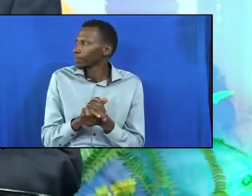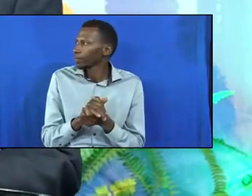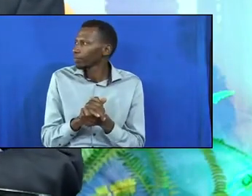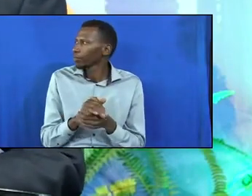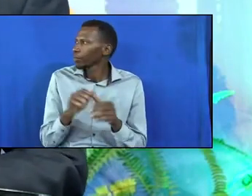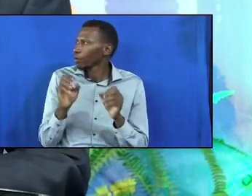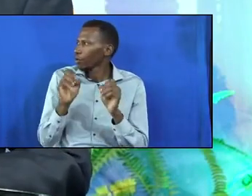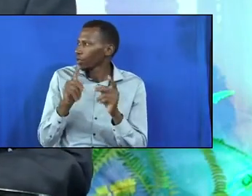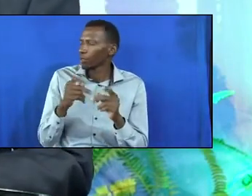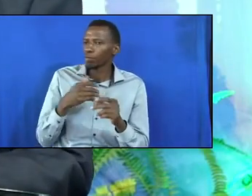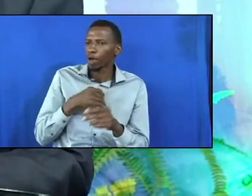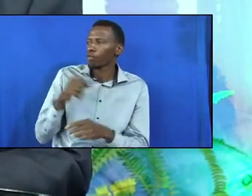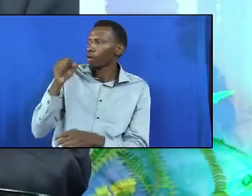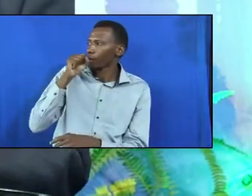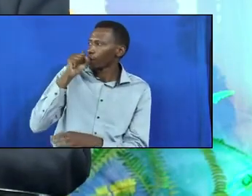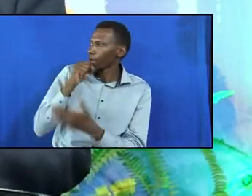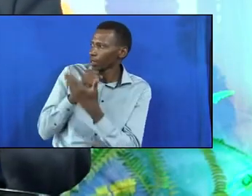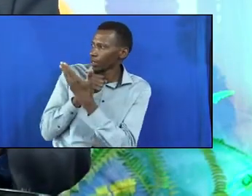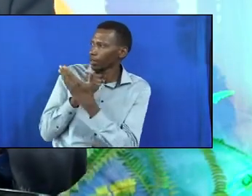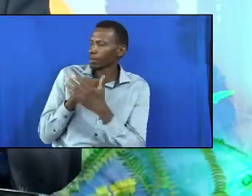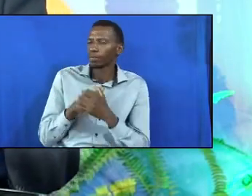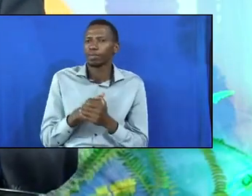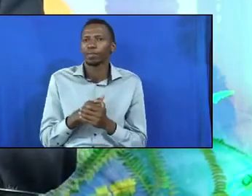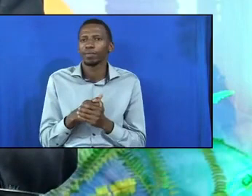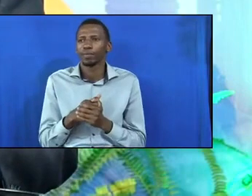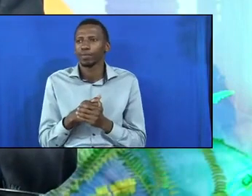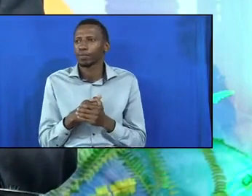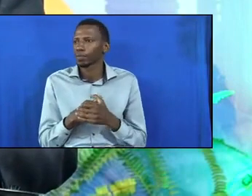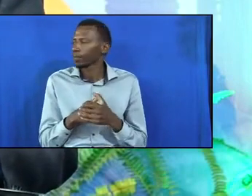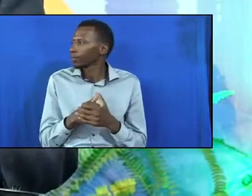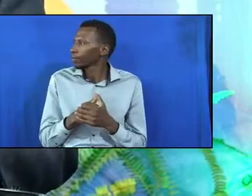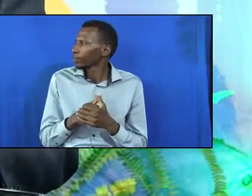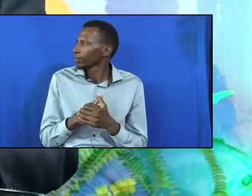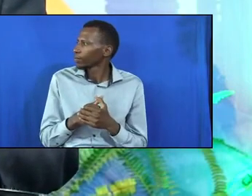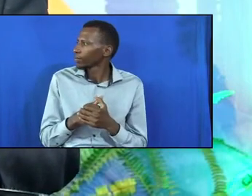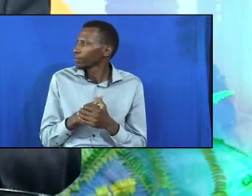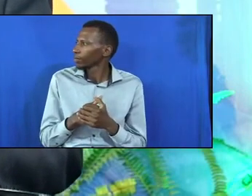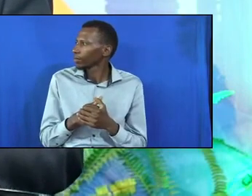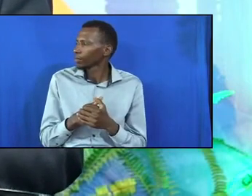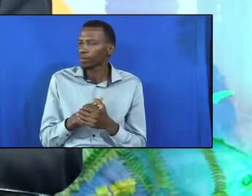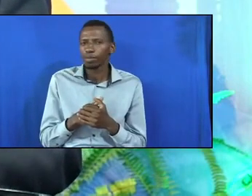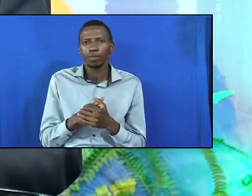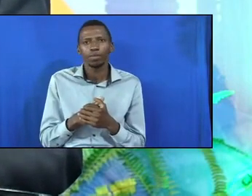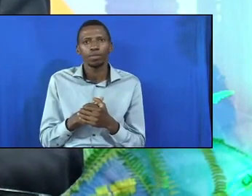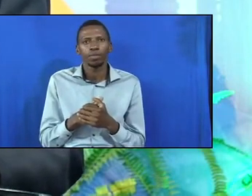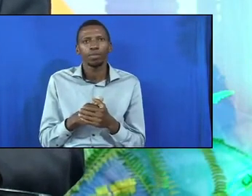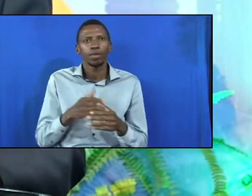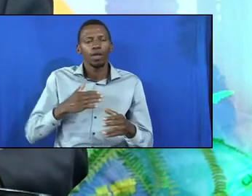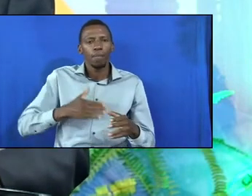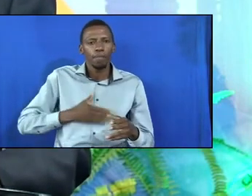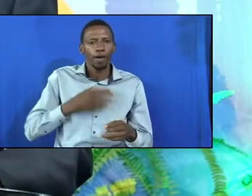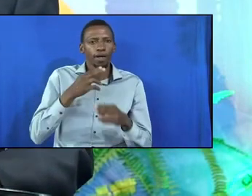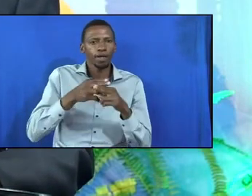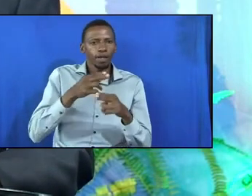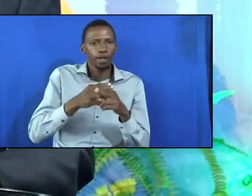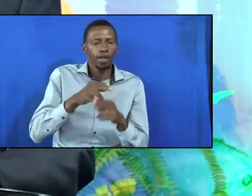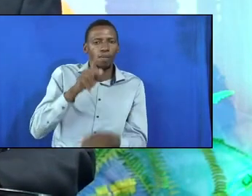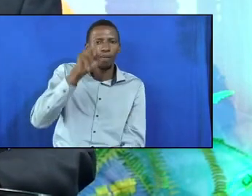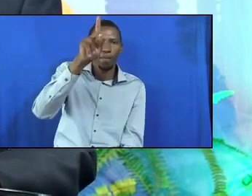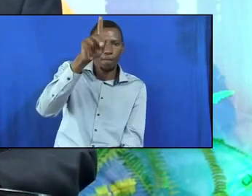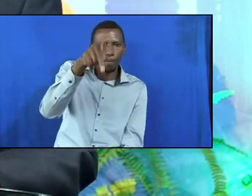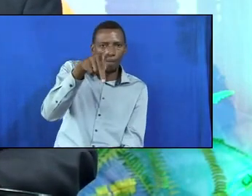Okay, there is a mic there. Make use of it. It's Prince. My name is Prince